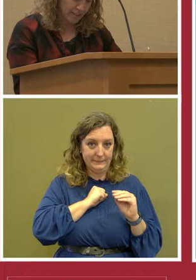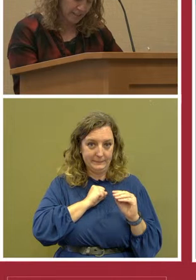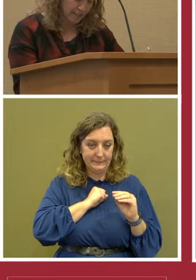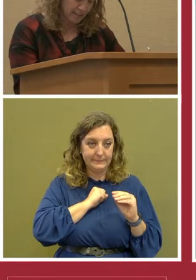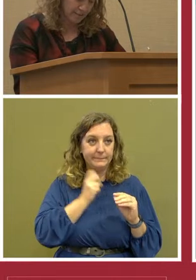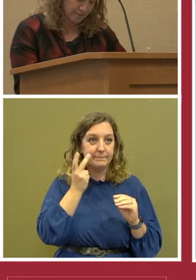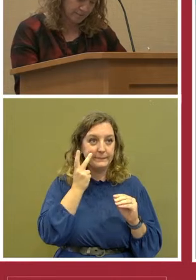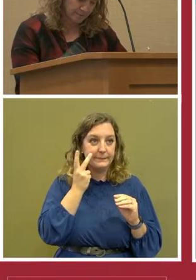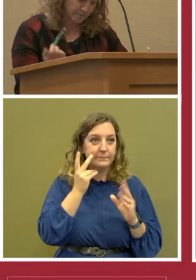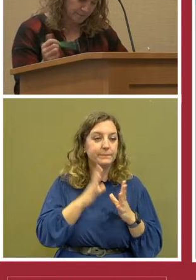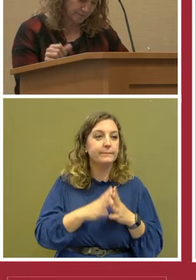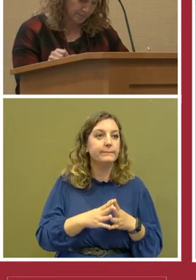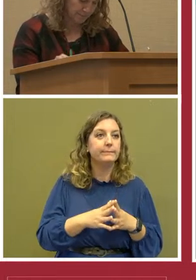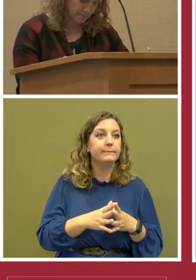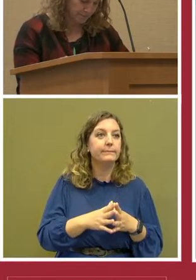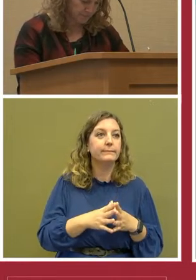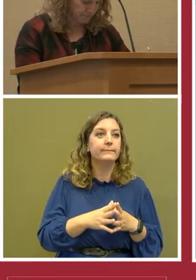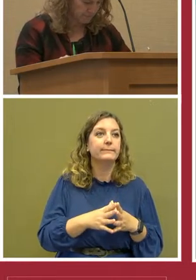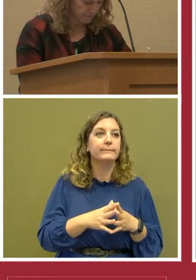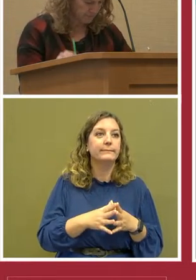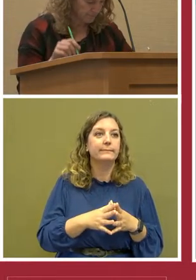See if I said anything.